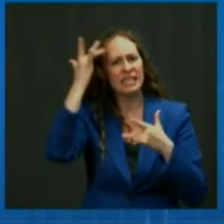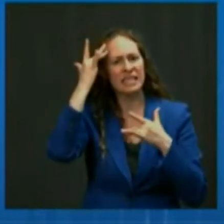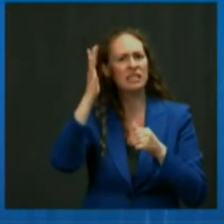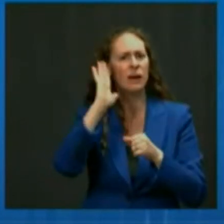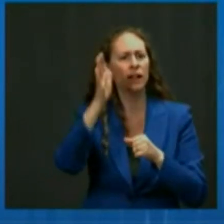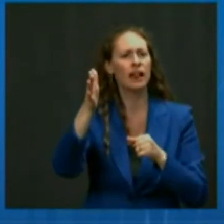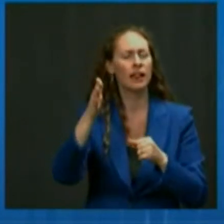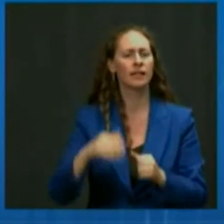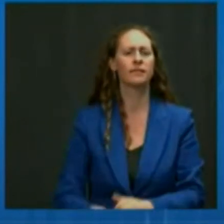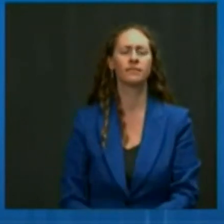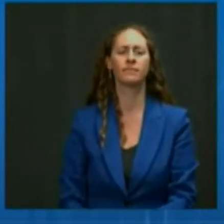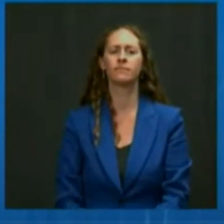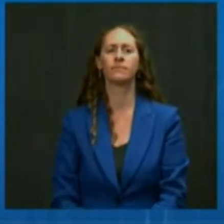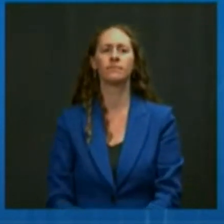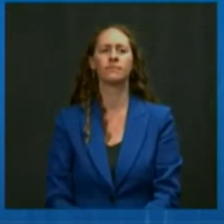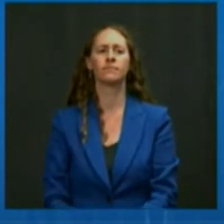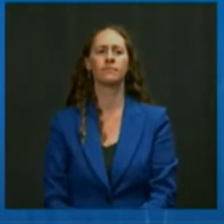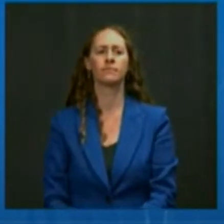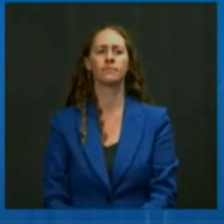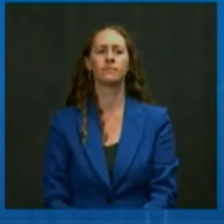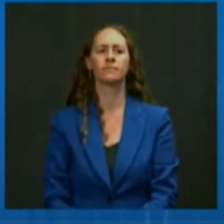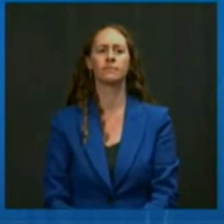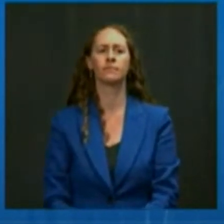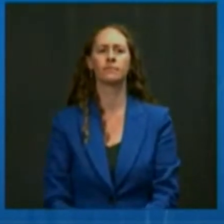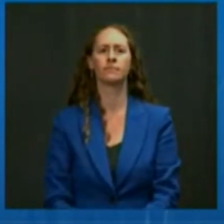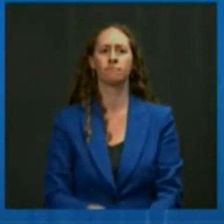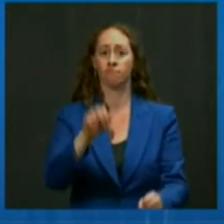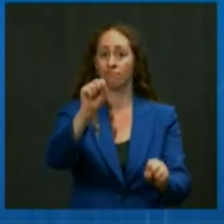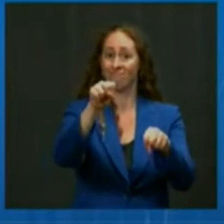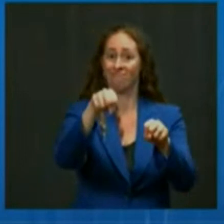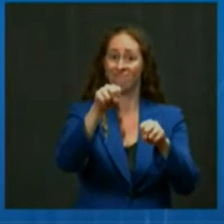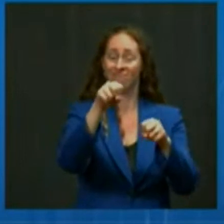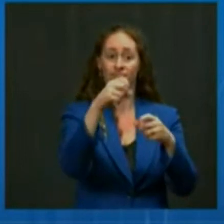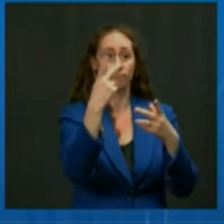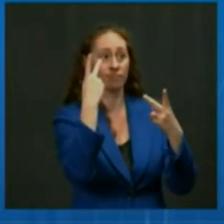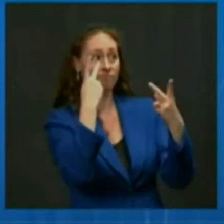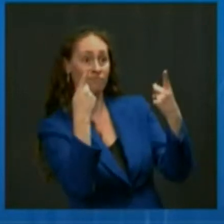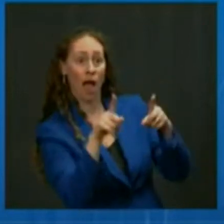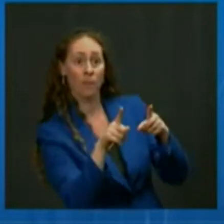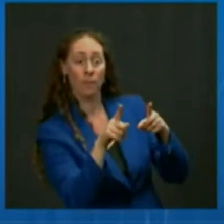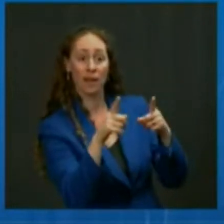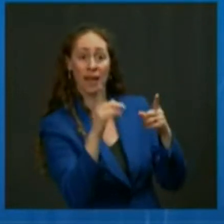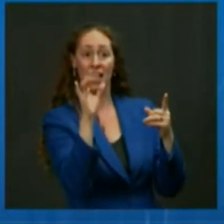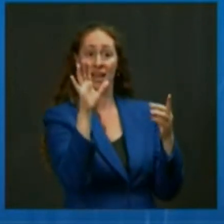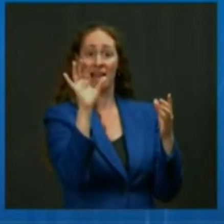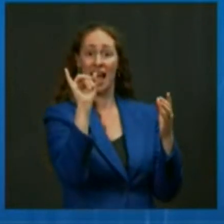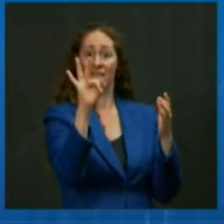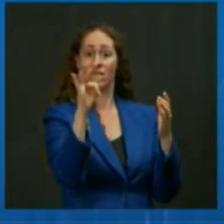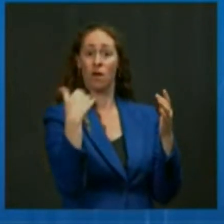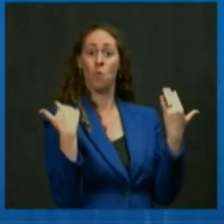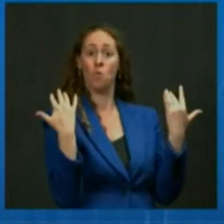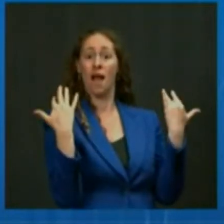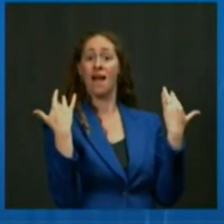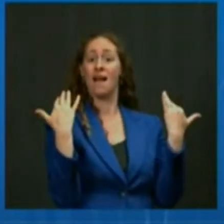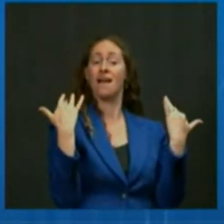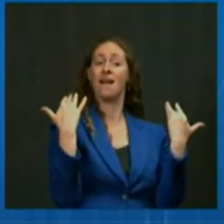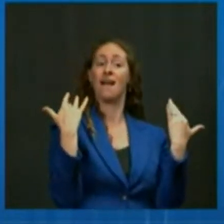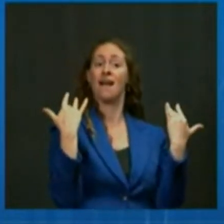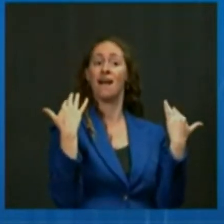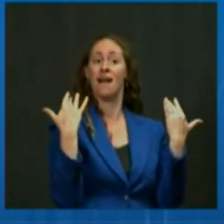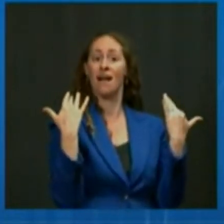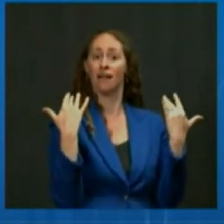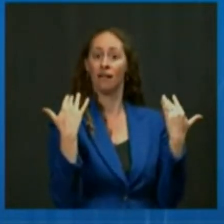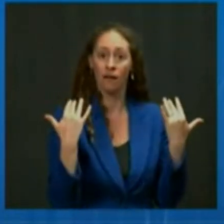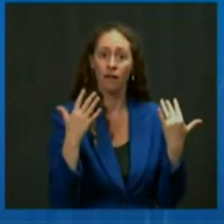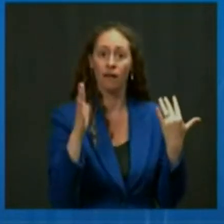reproducible phenomenon with COVID-19. If you wait for something bad to happen before you respond to it, you